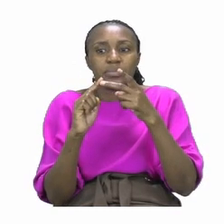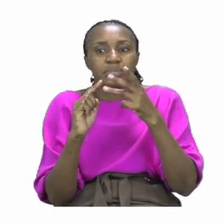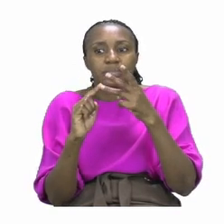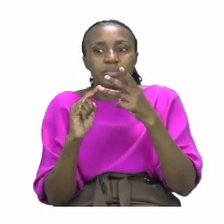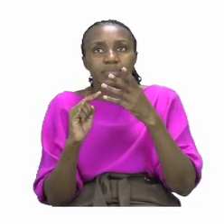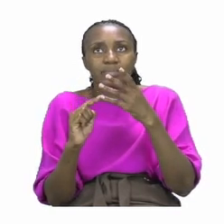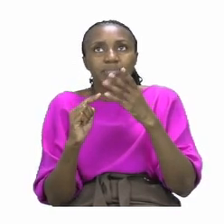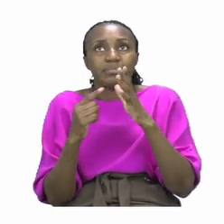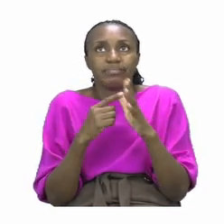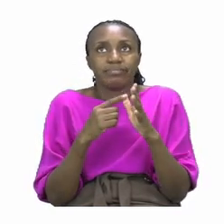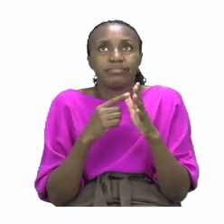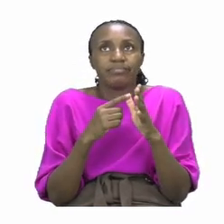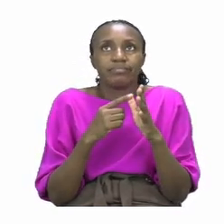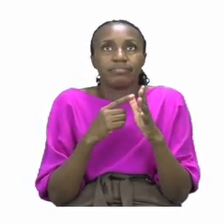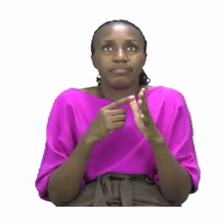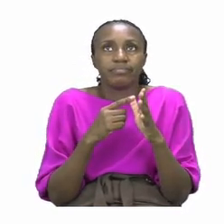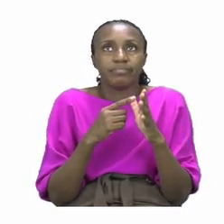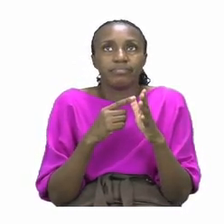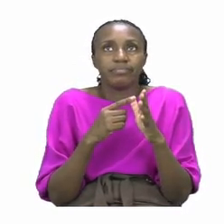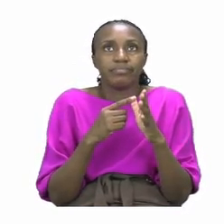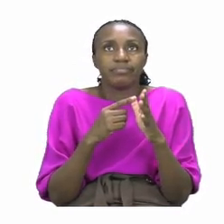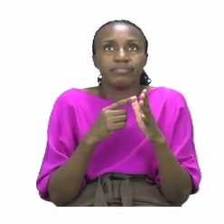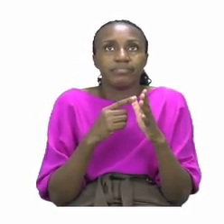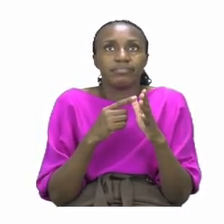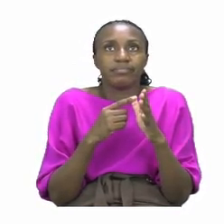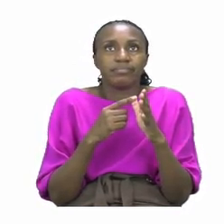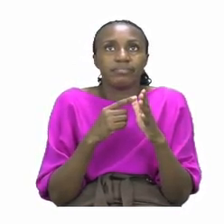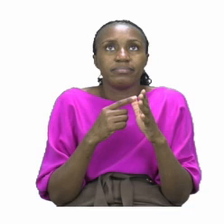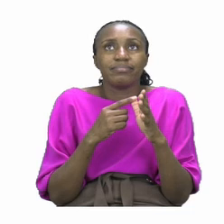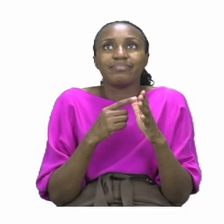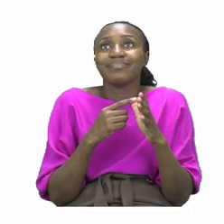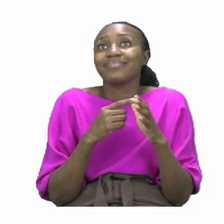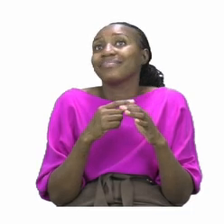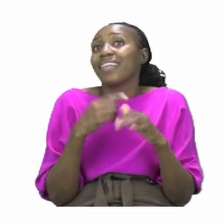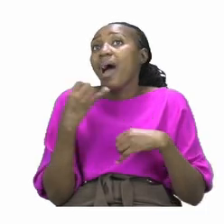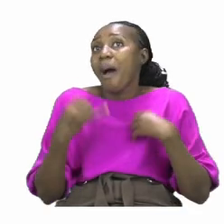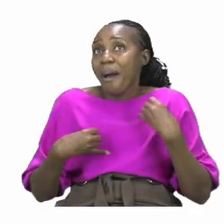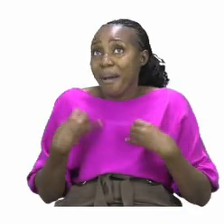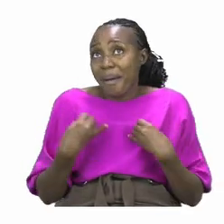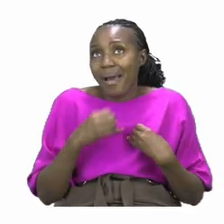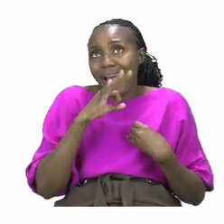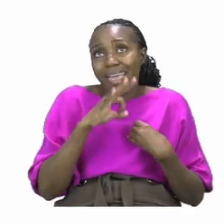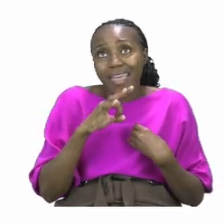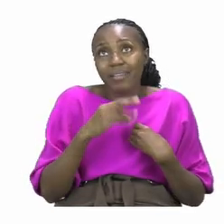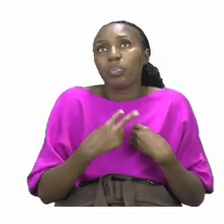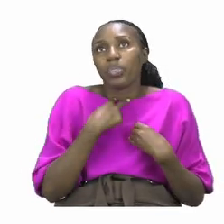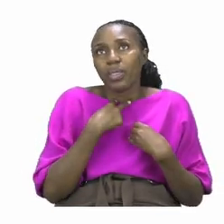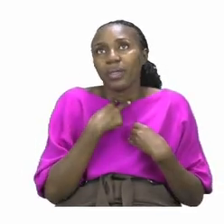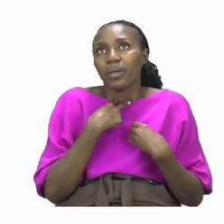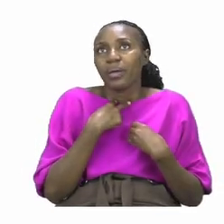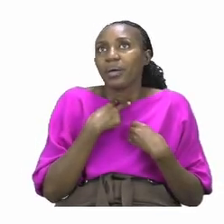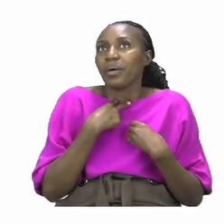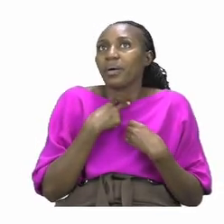right until the end. Have fun with this one, and an adult can help you. I can give you the first